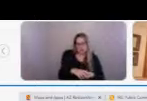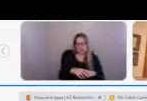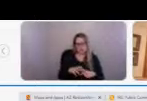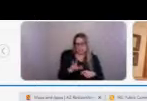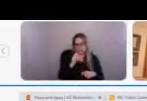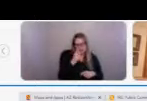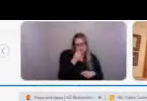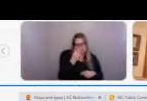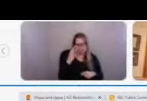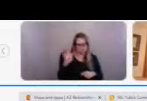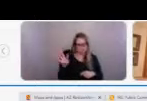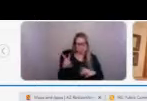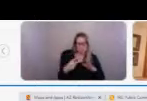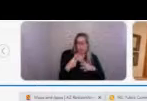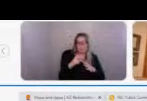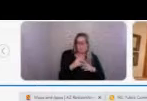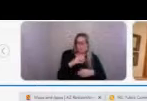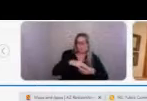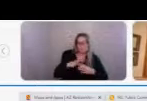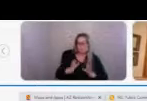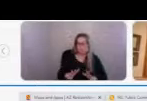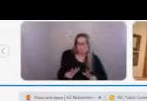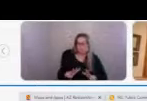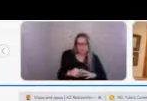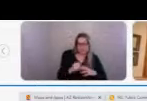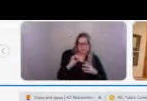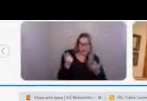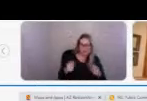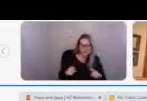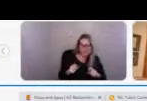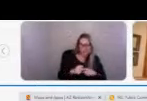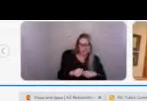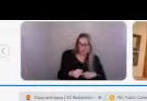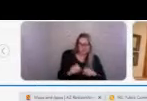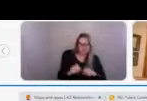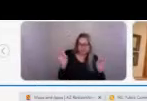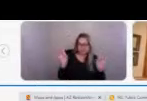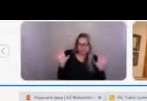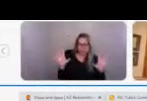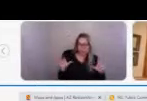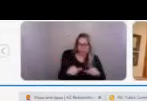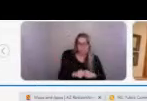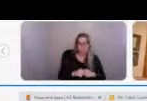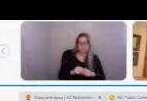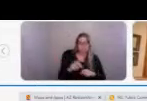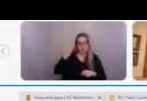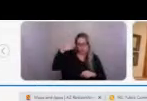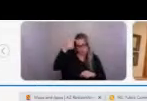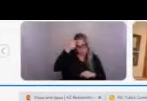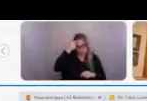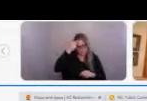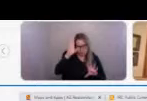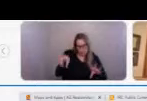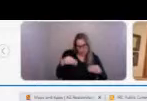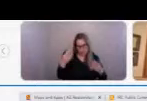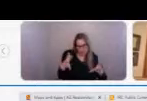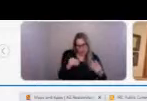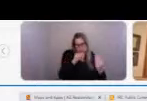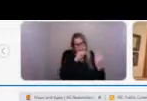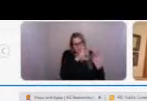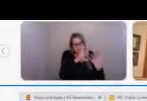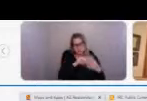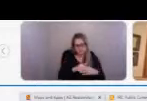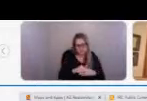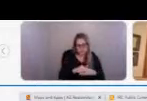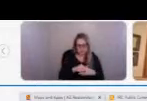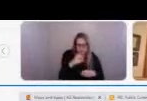say but that led to poor governments and people were fed up with government that failed to address the issues or provide the kinds of services that would help them in